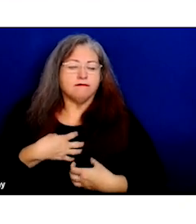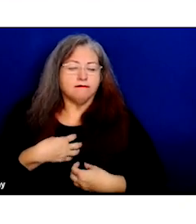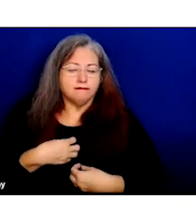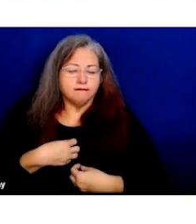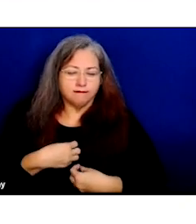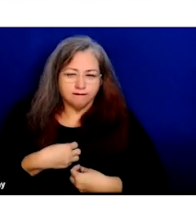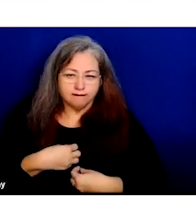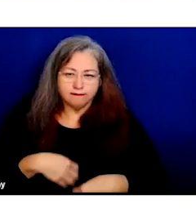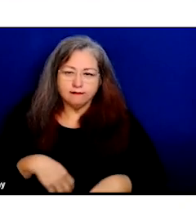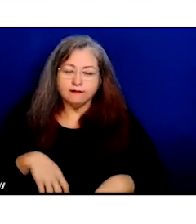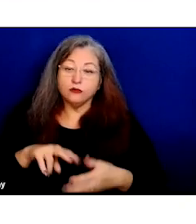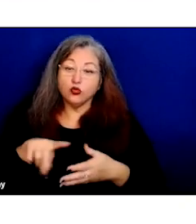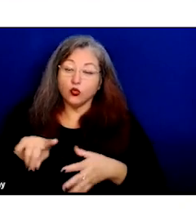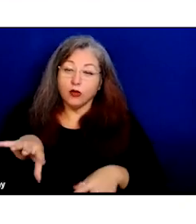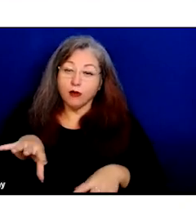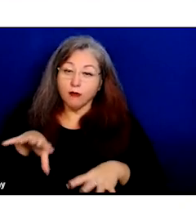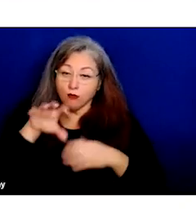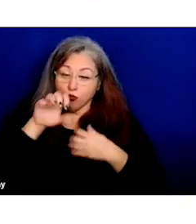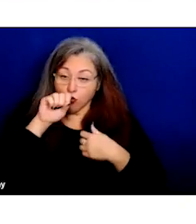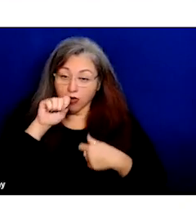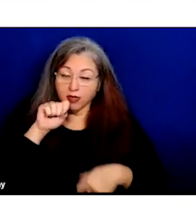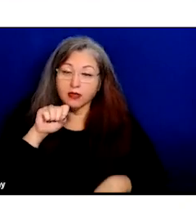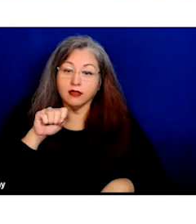And as you draw the breath in,